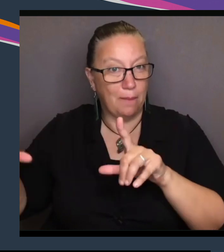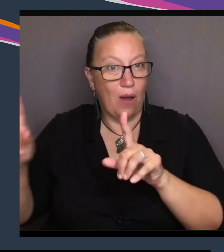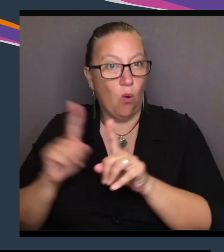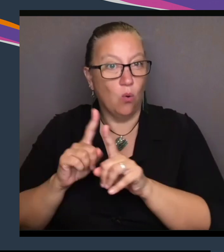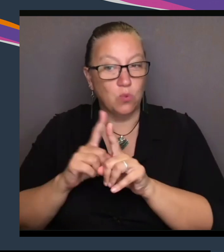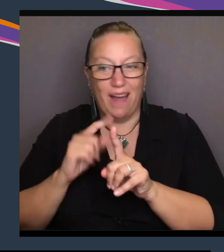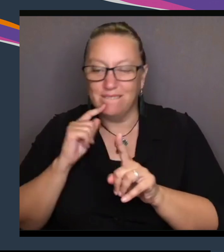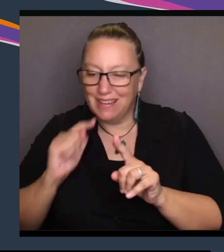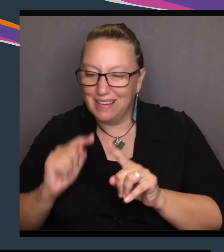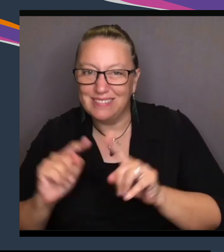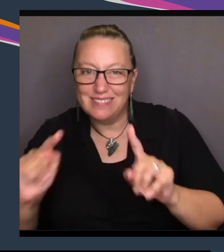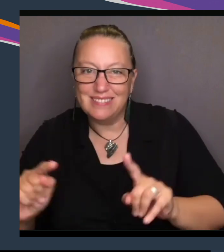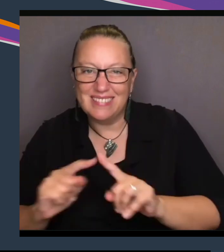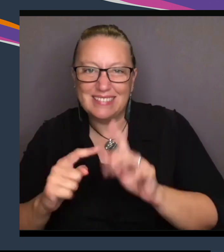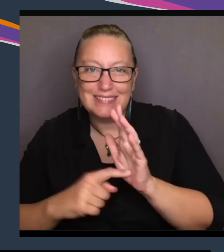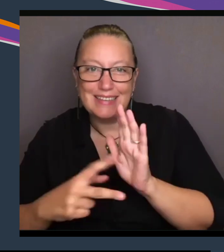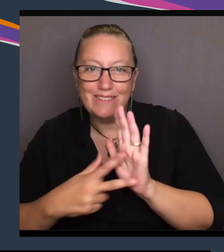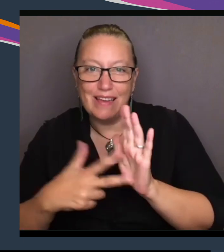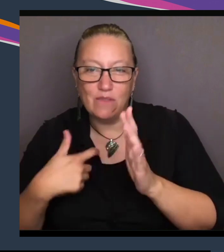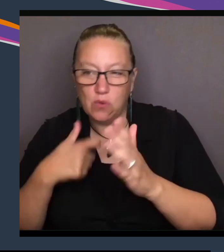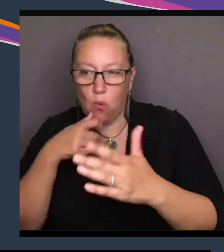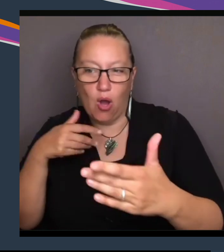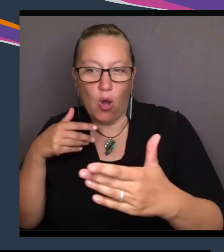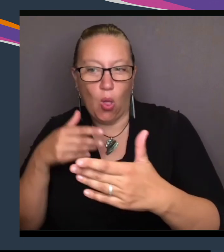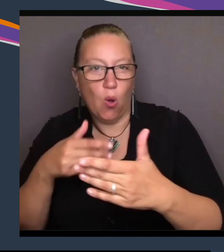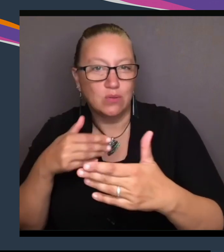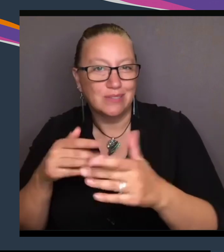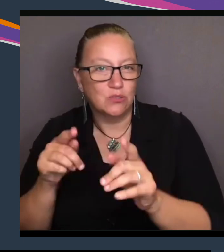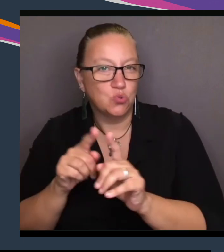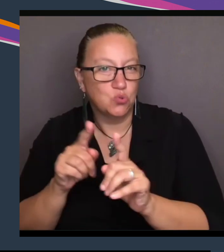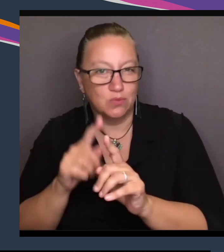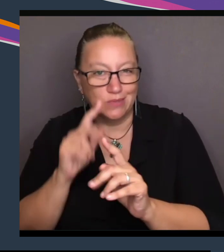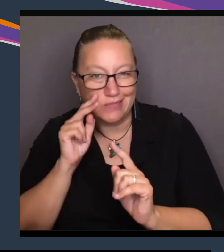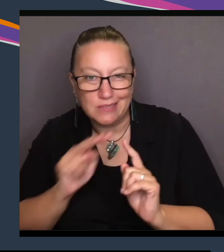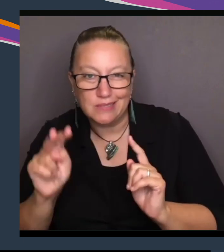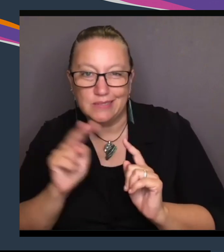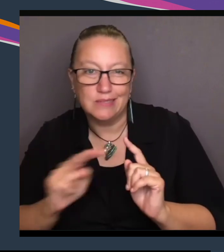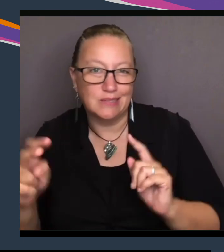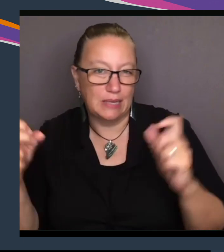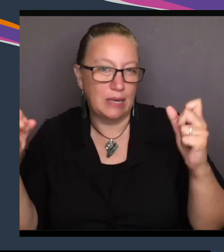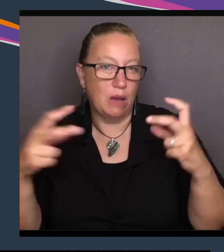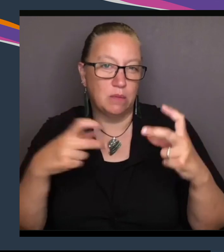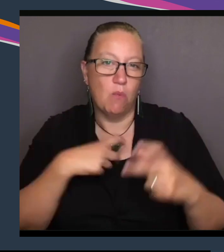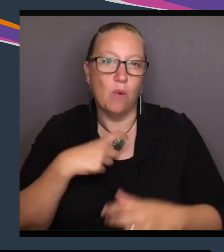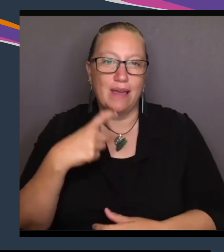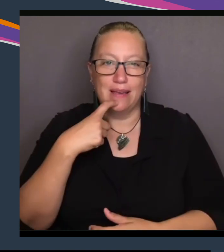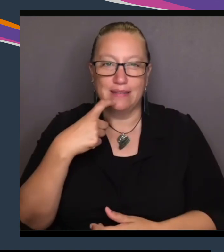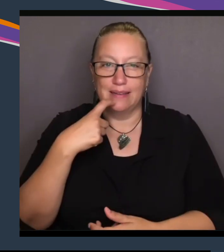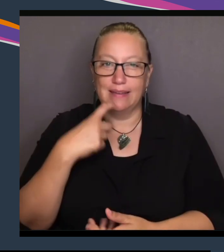if people wanted to move a little bit closer to the captions.